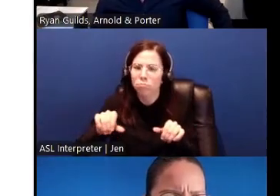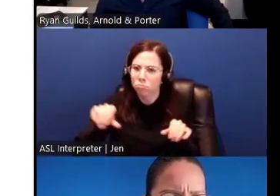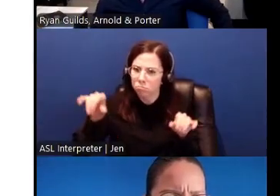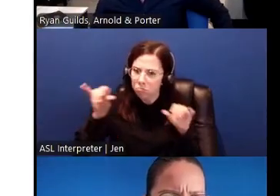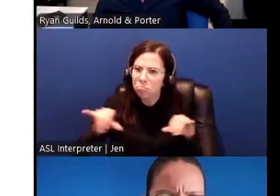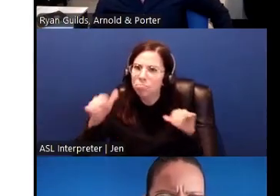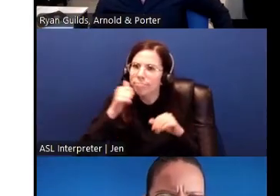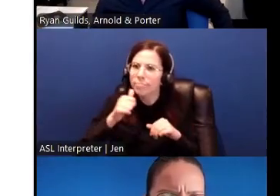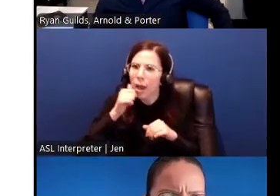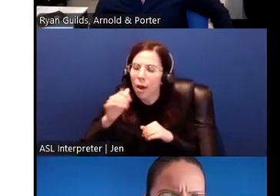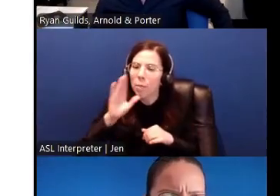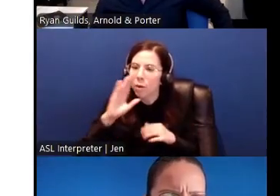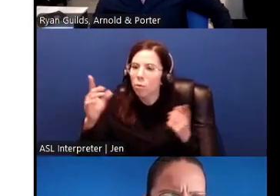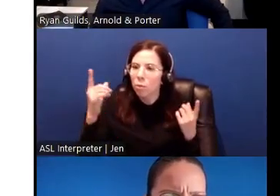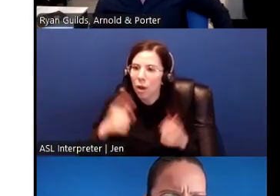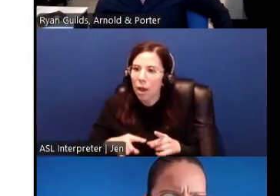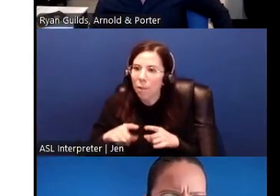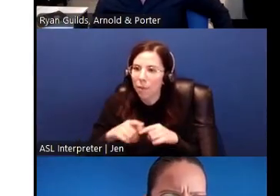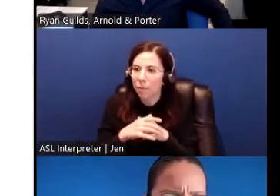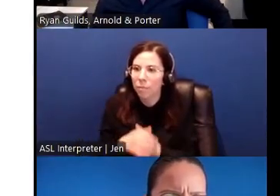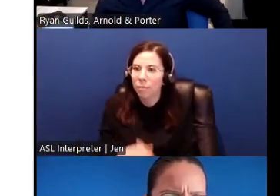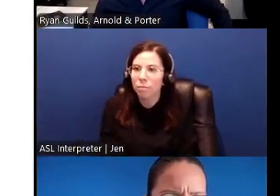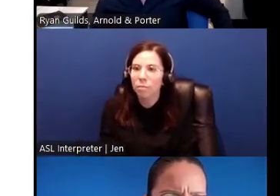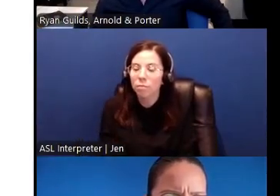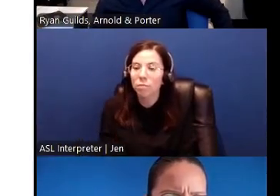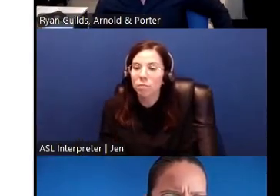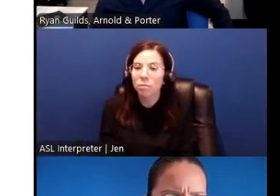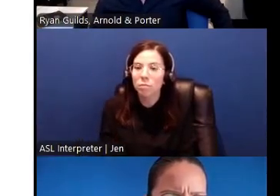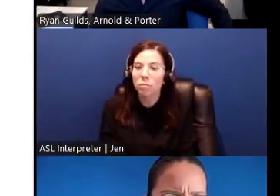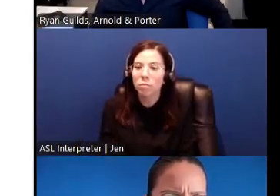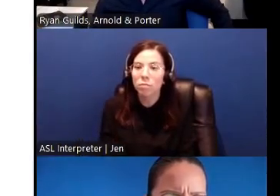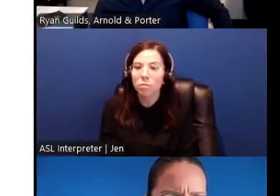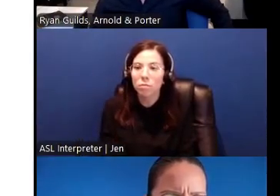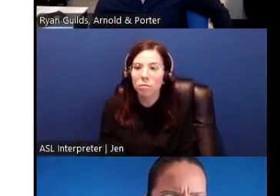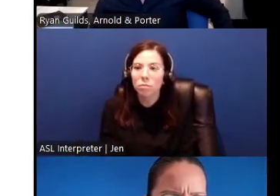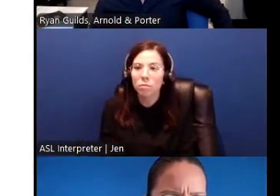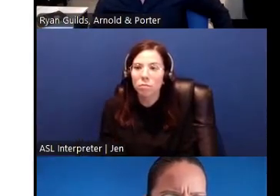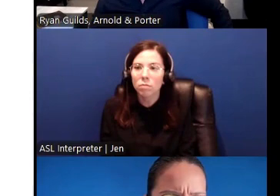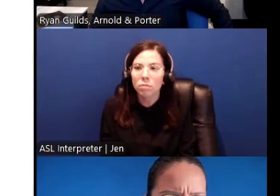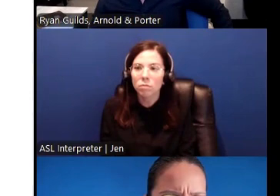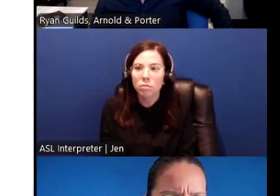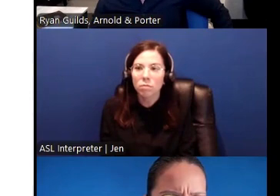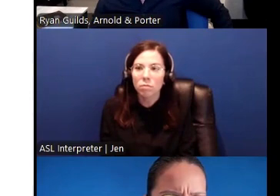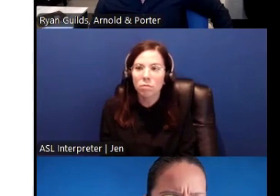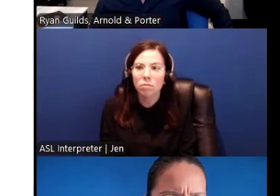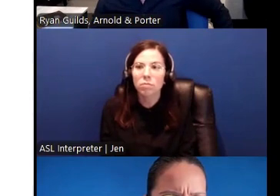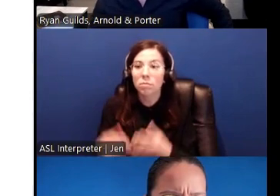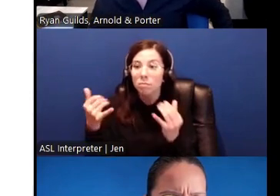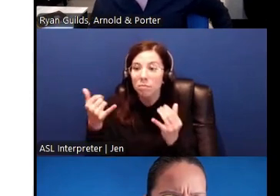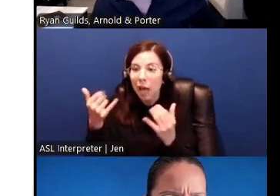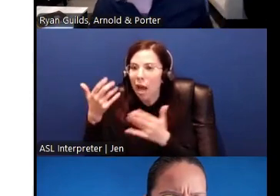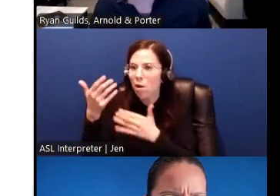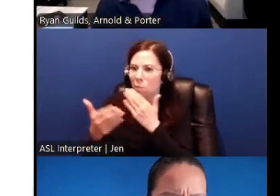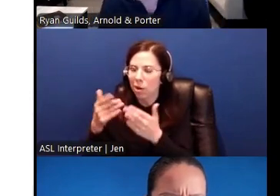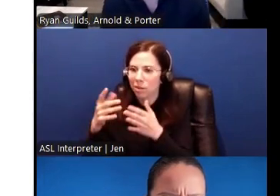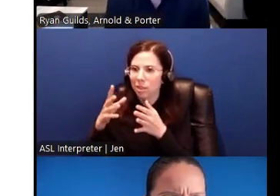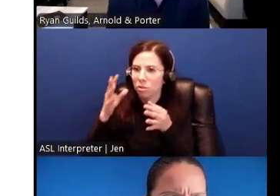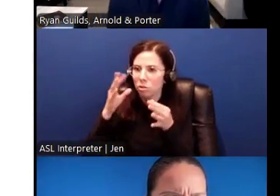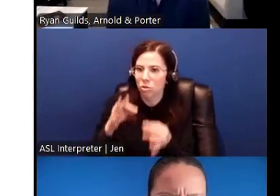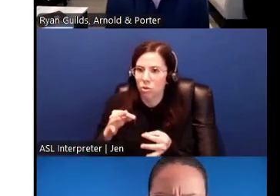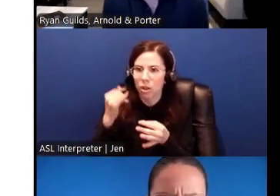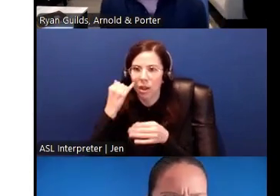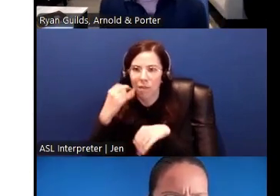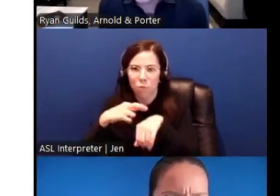to be waived by the accused. It then moves to the process of determining whether or not to refer the case.